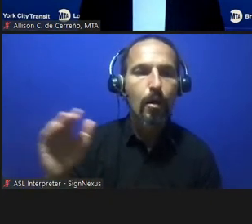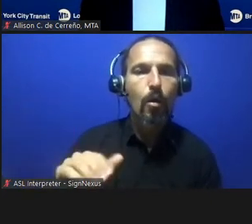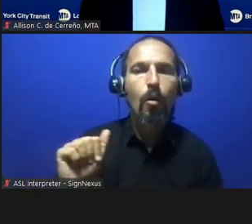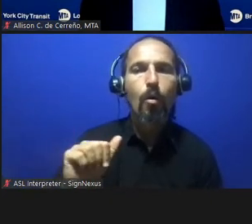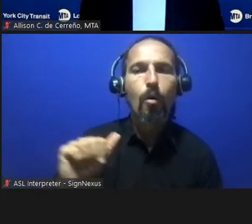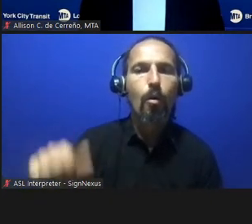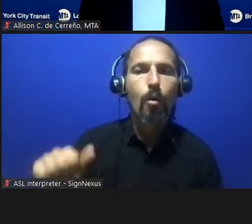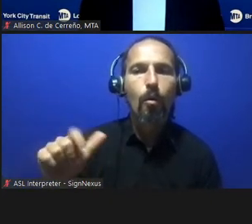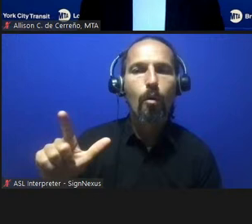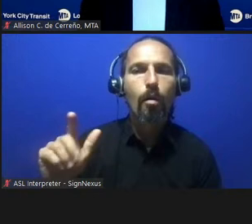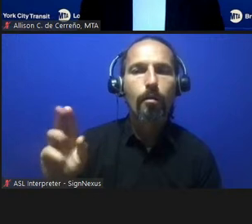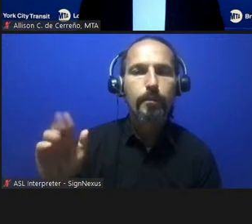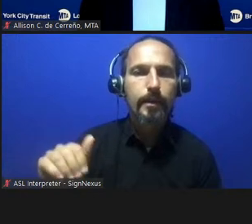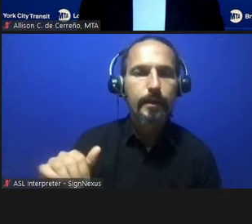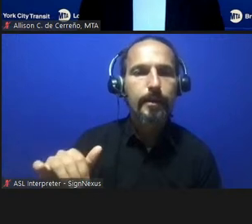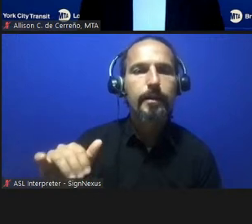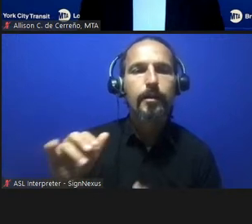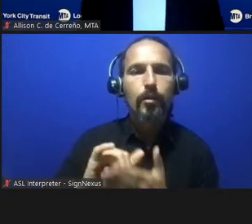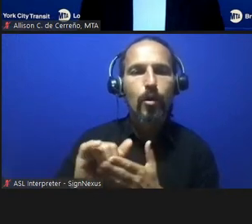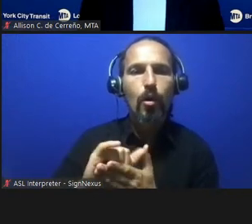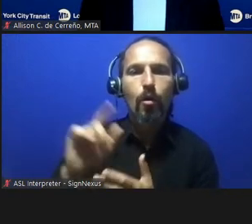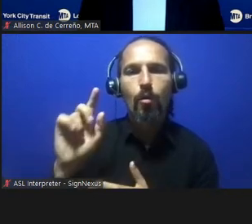york 122.07